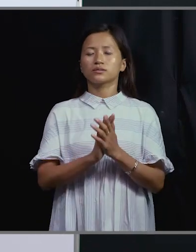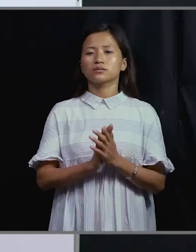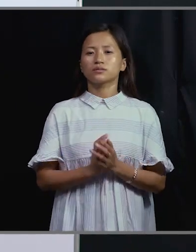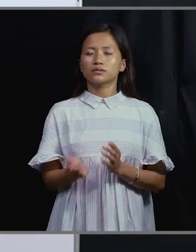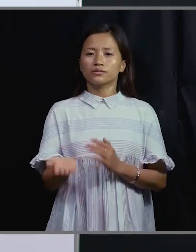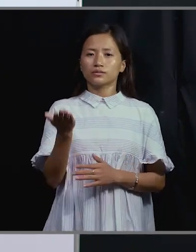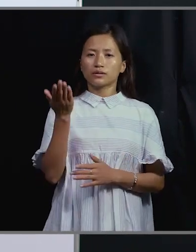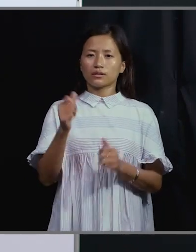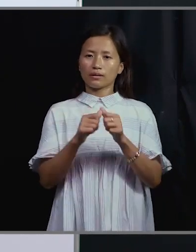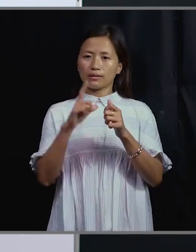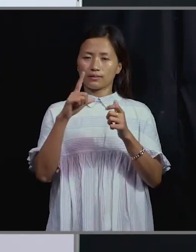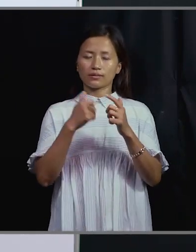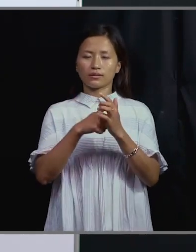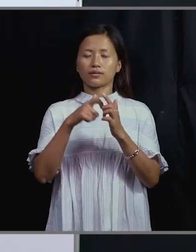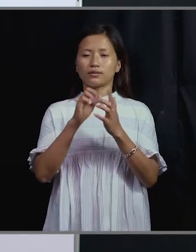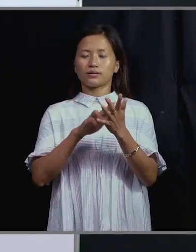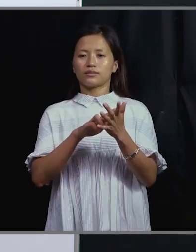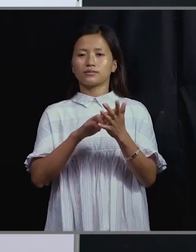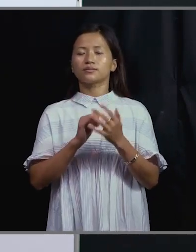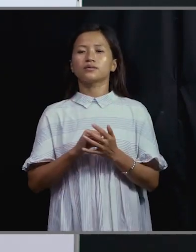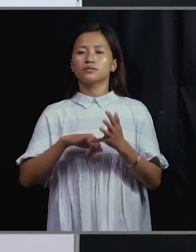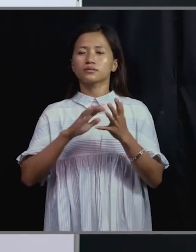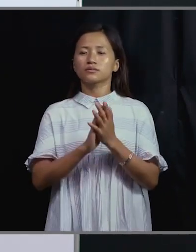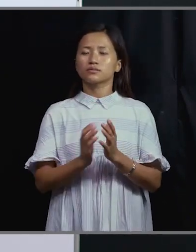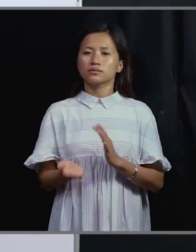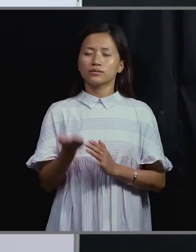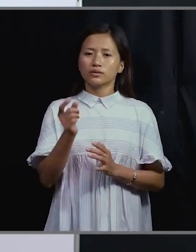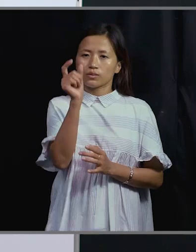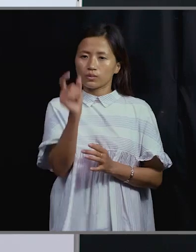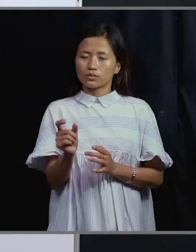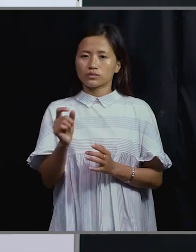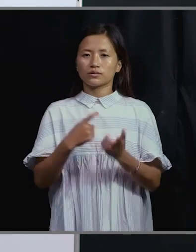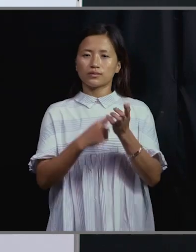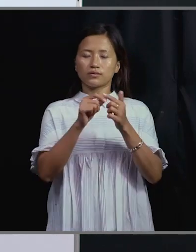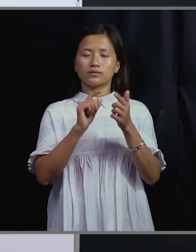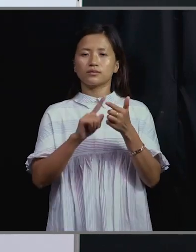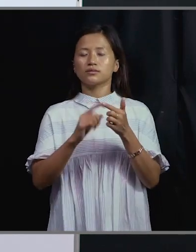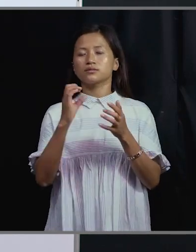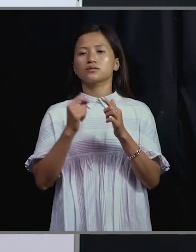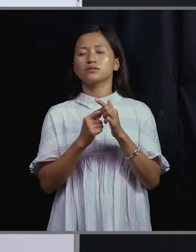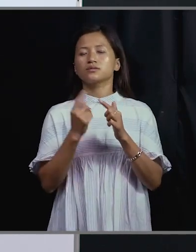to alkanes, and this reaction is called as the Wurtz reaction.